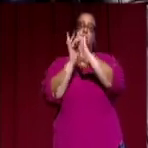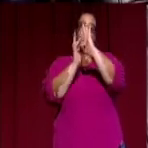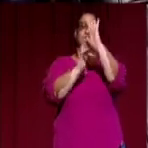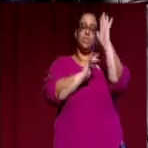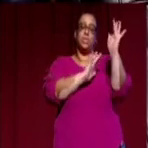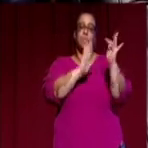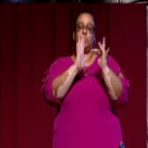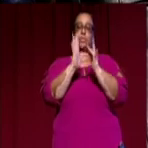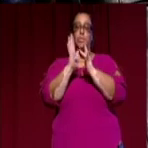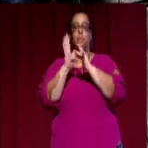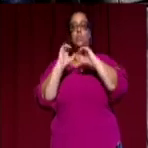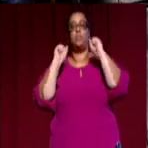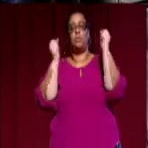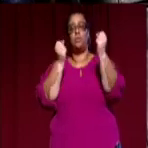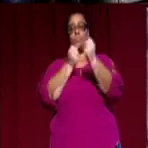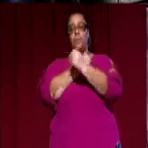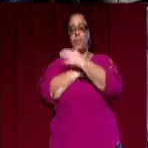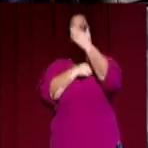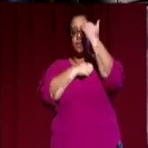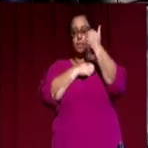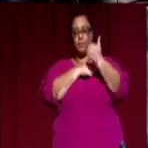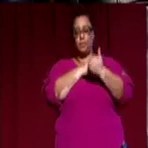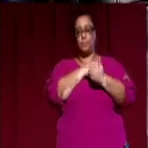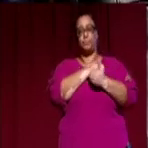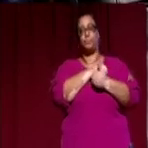yes, Jesus loves me.